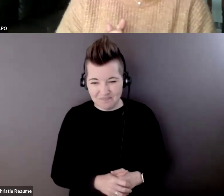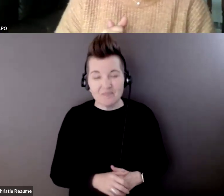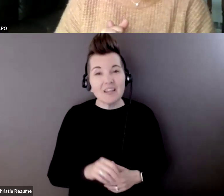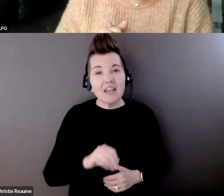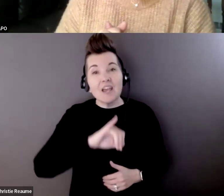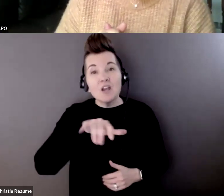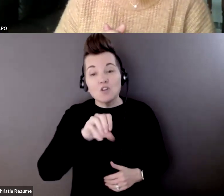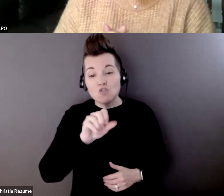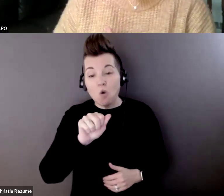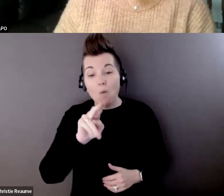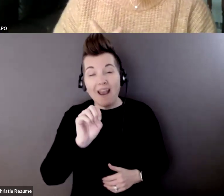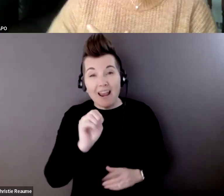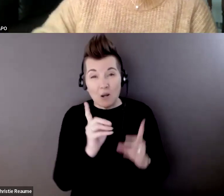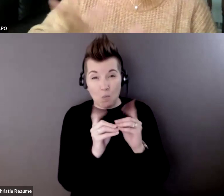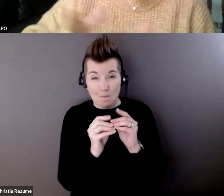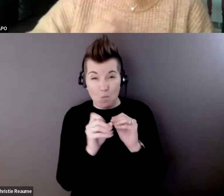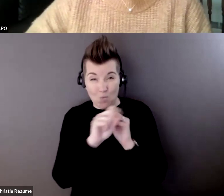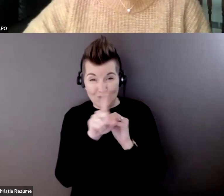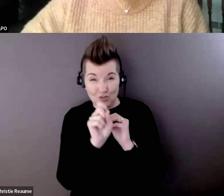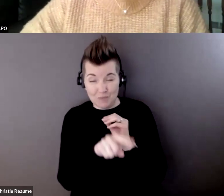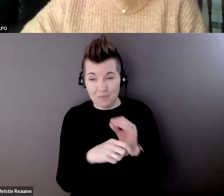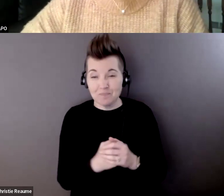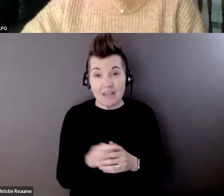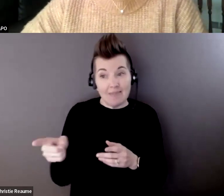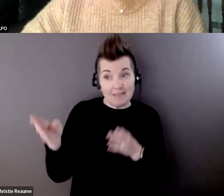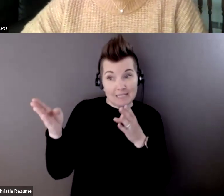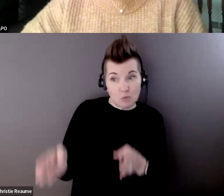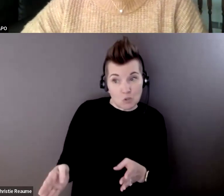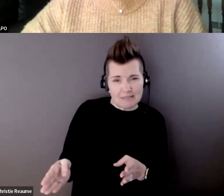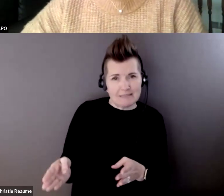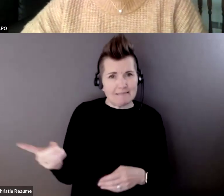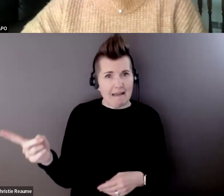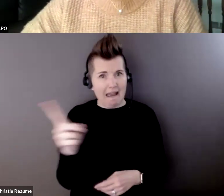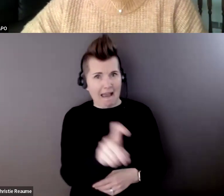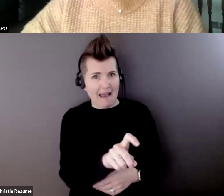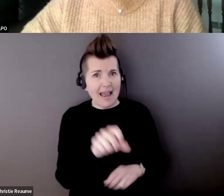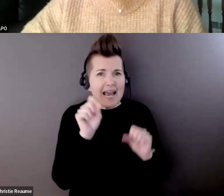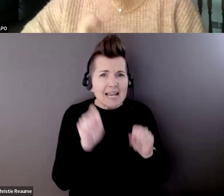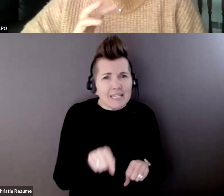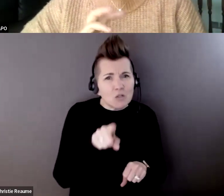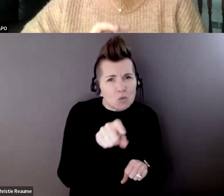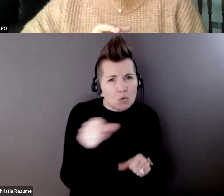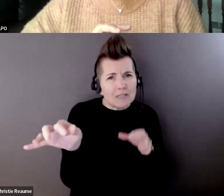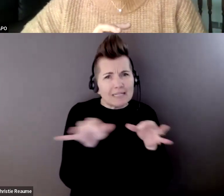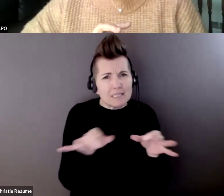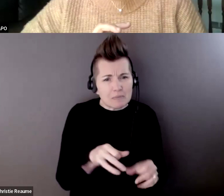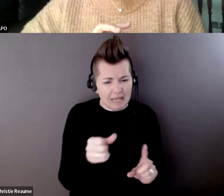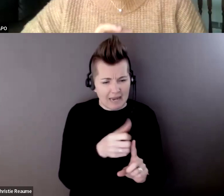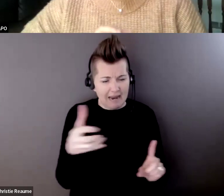question for you. So the individual is saying, if you have time to speak, can you please explain how our